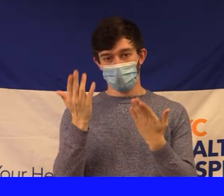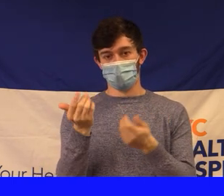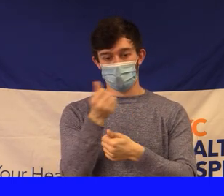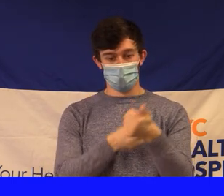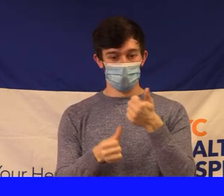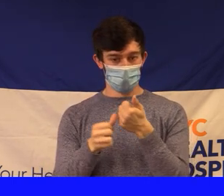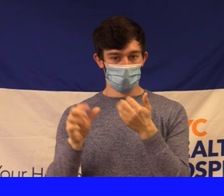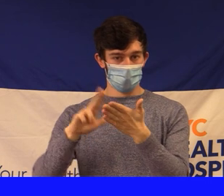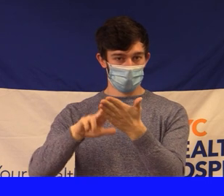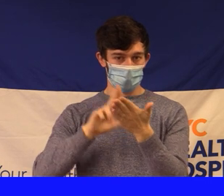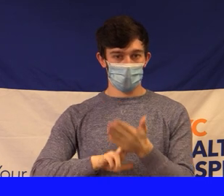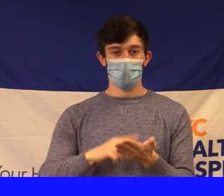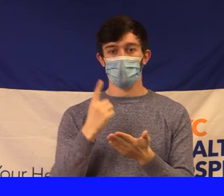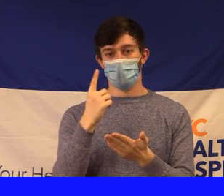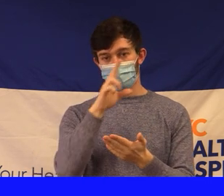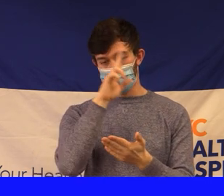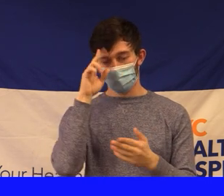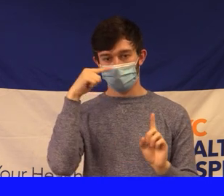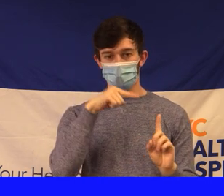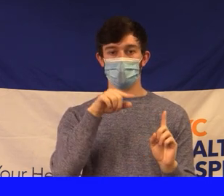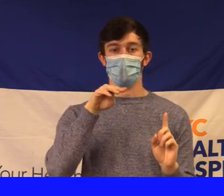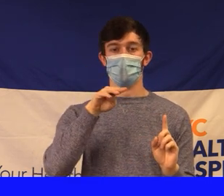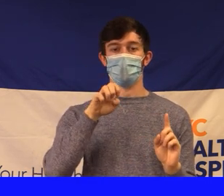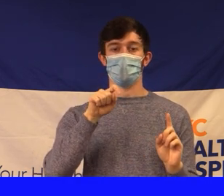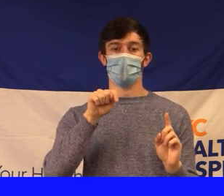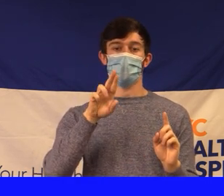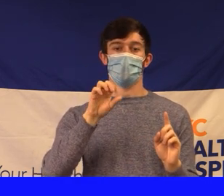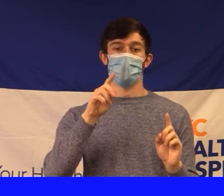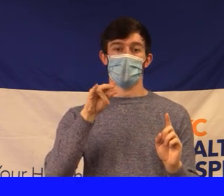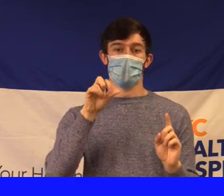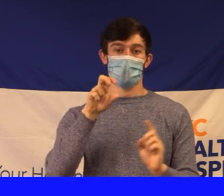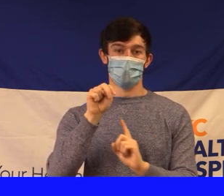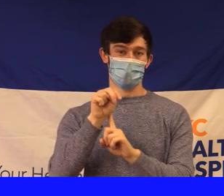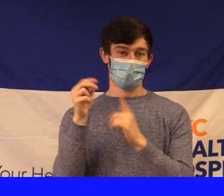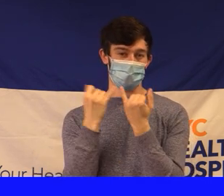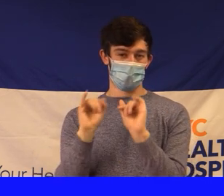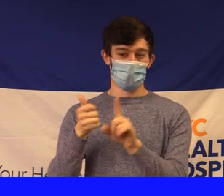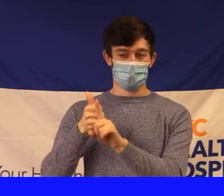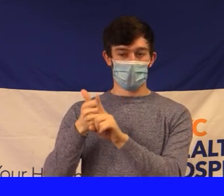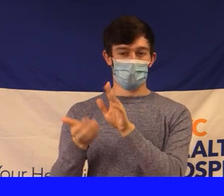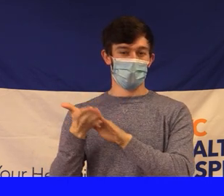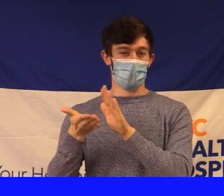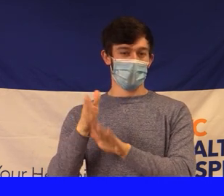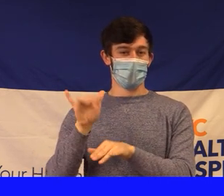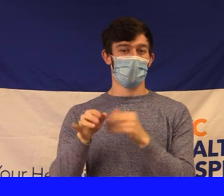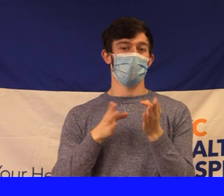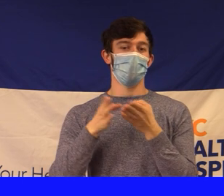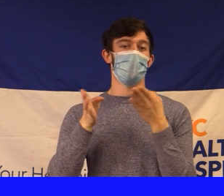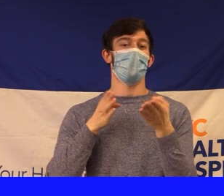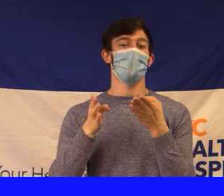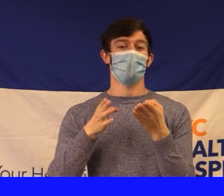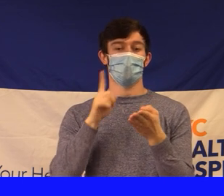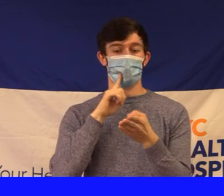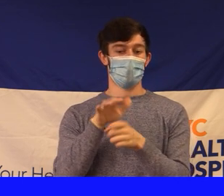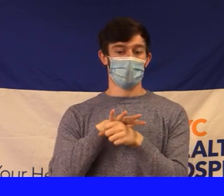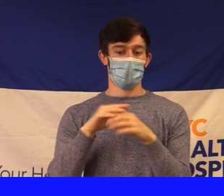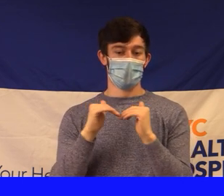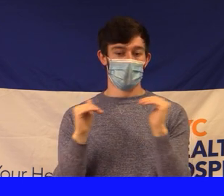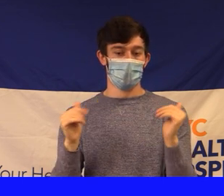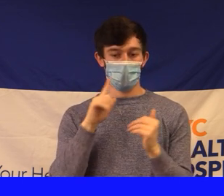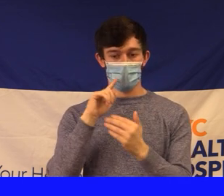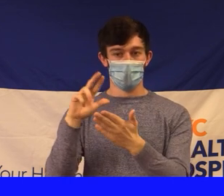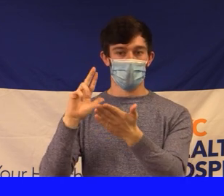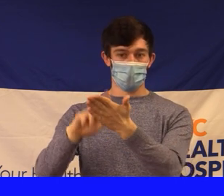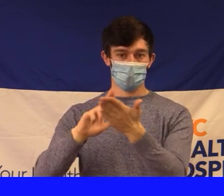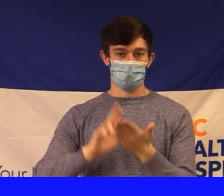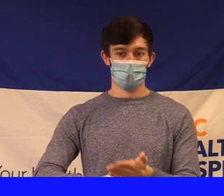contract. One of our hospitals, Metropolitan, does this independently at the facility level to contract